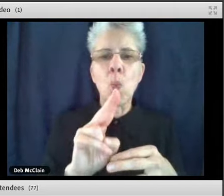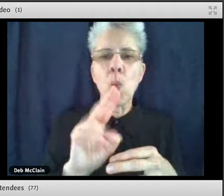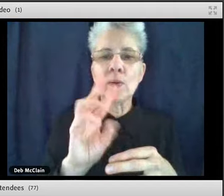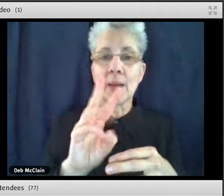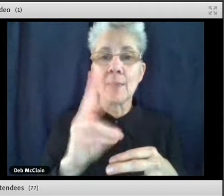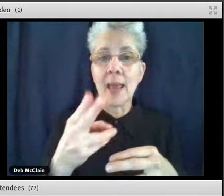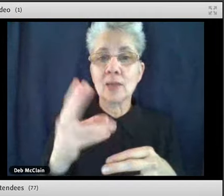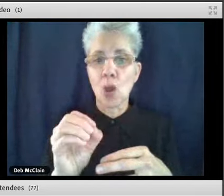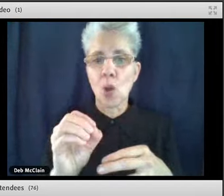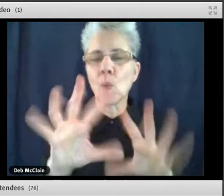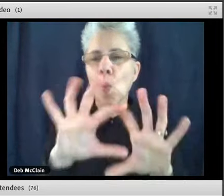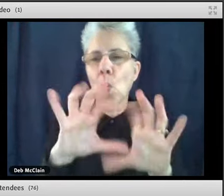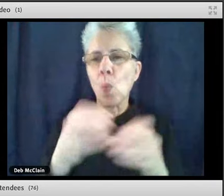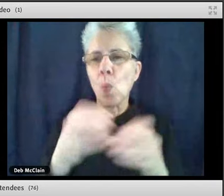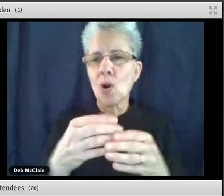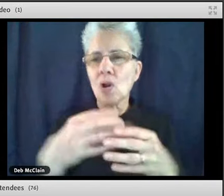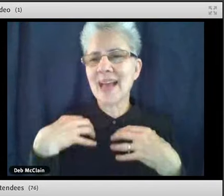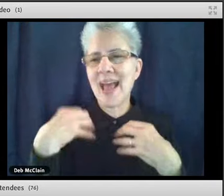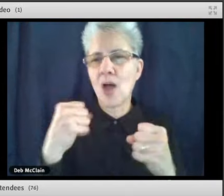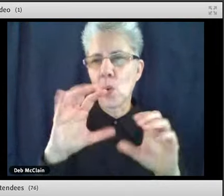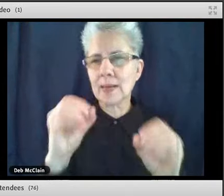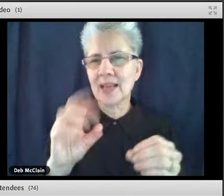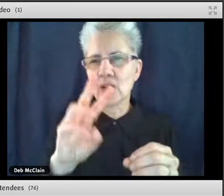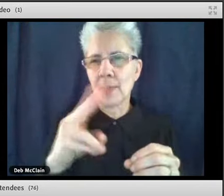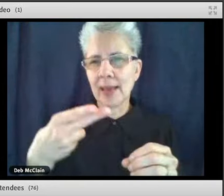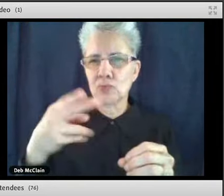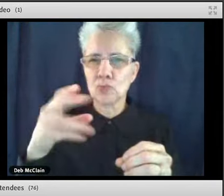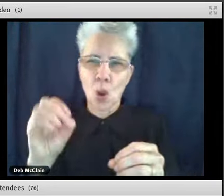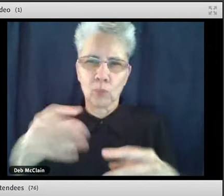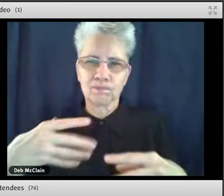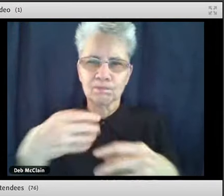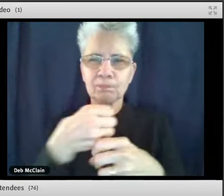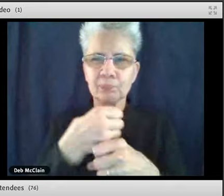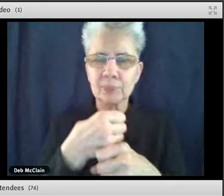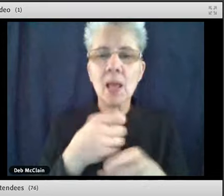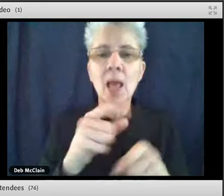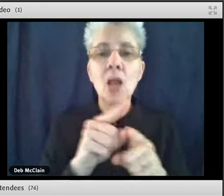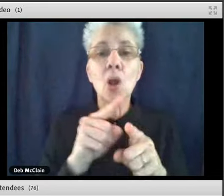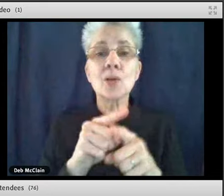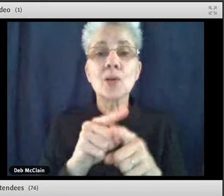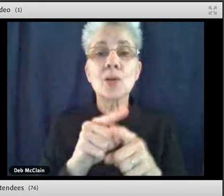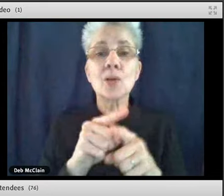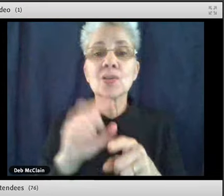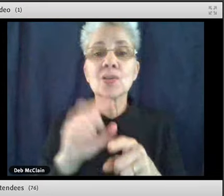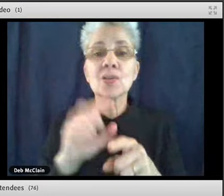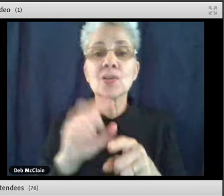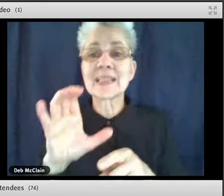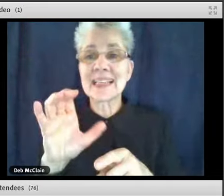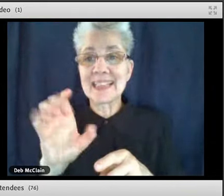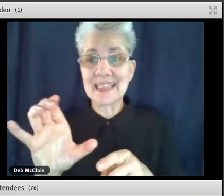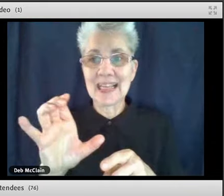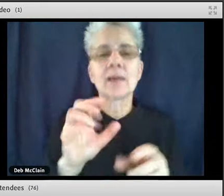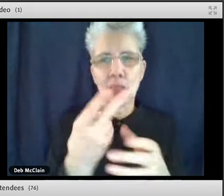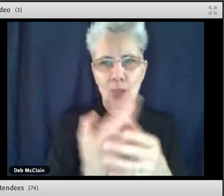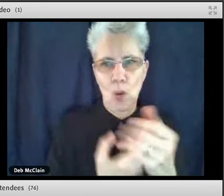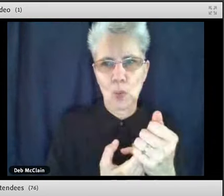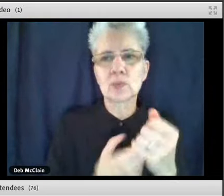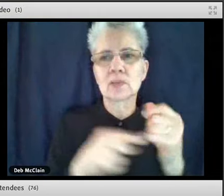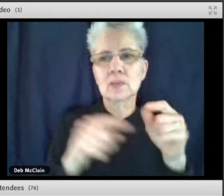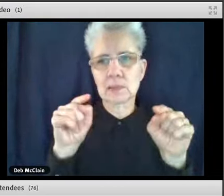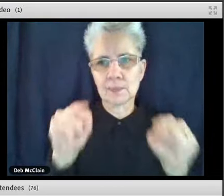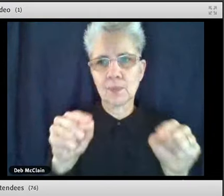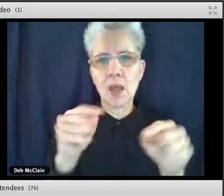to visit the World Health Organization. Again, they've got a ton of media resources. They've got a ton